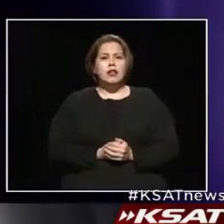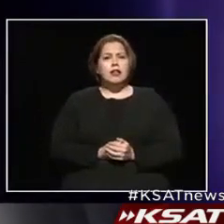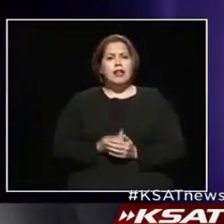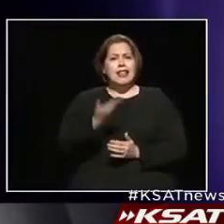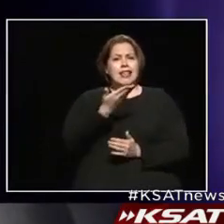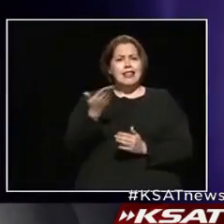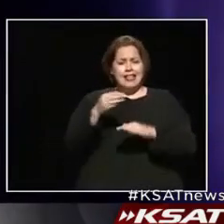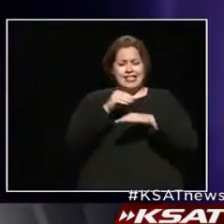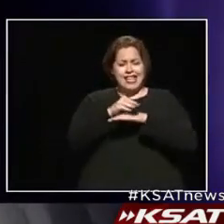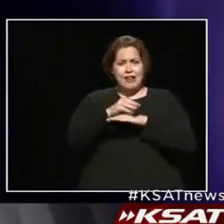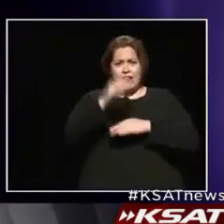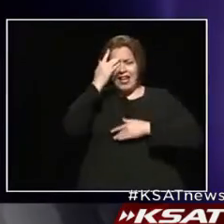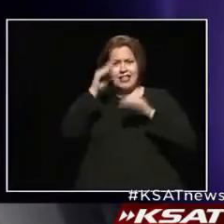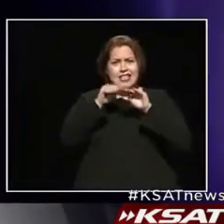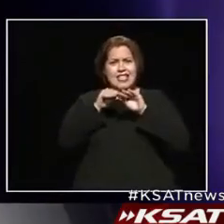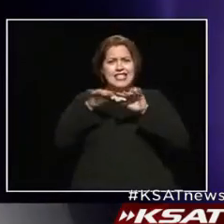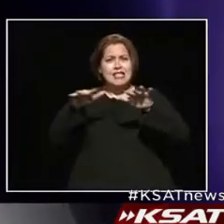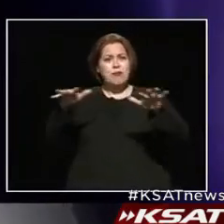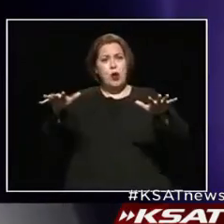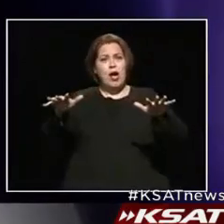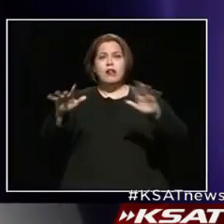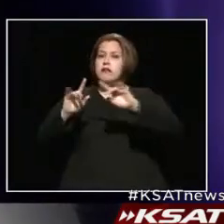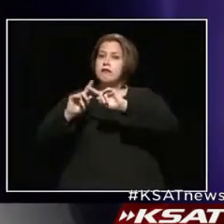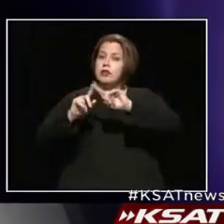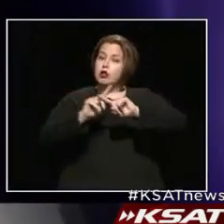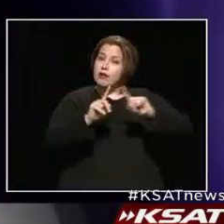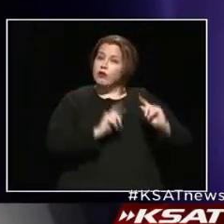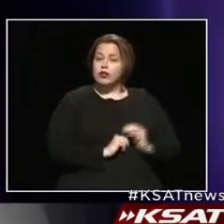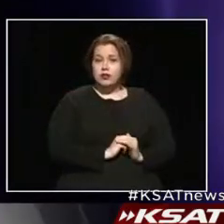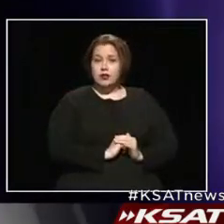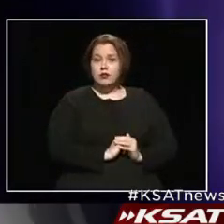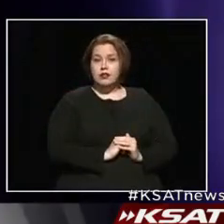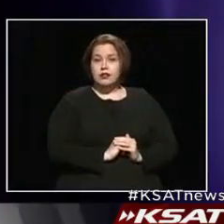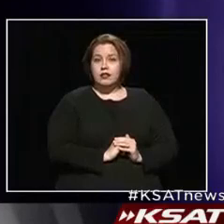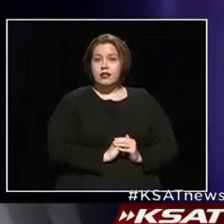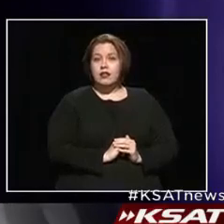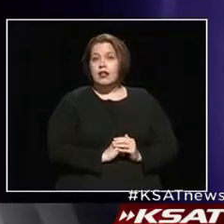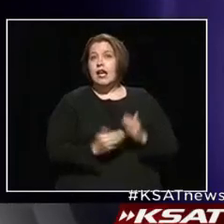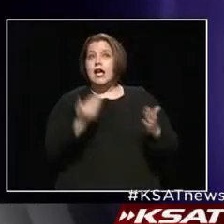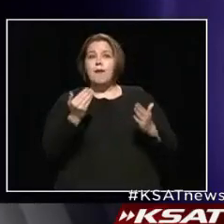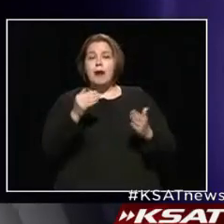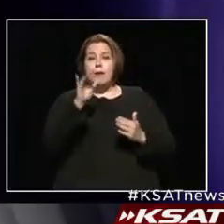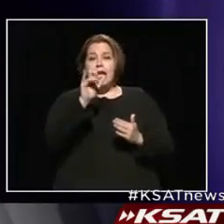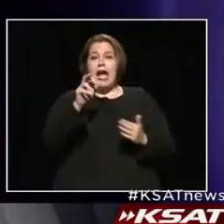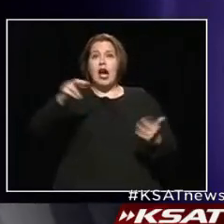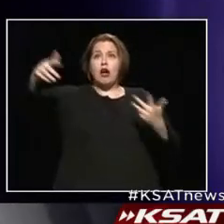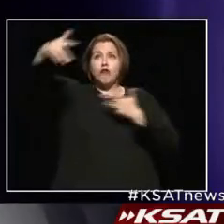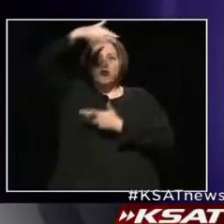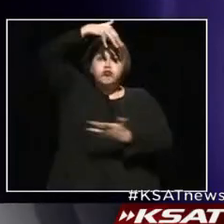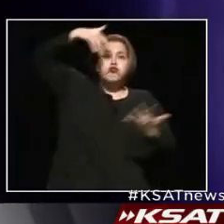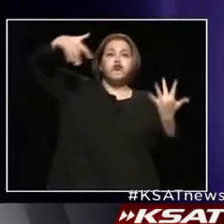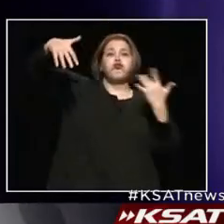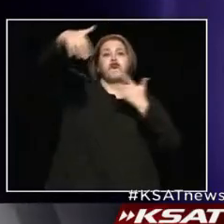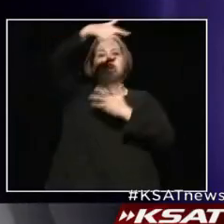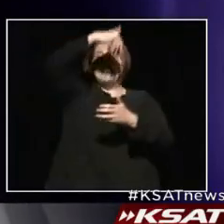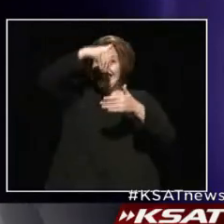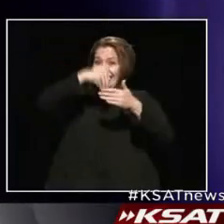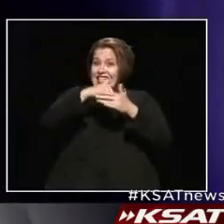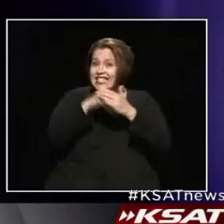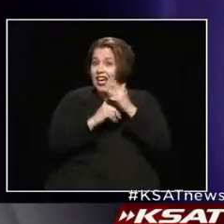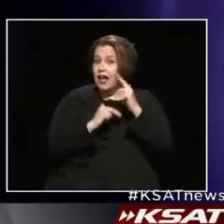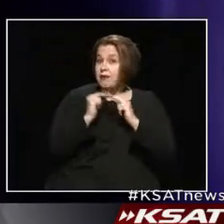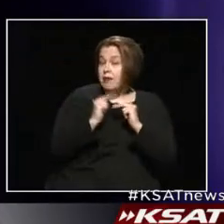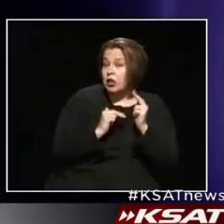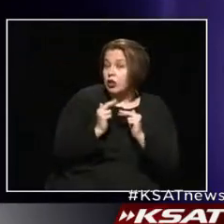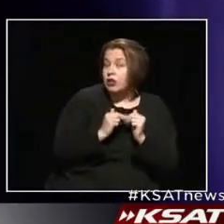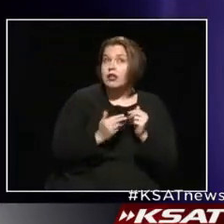that affect this spread of disease are different. And it could be the air circulation within a building.